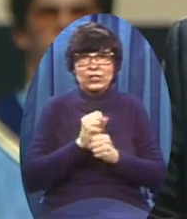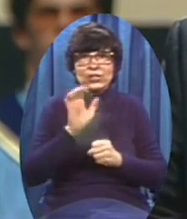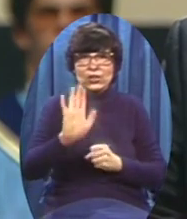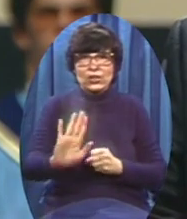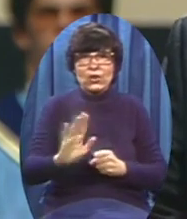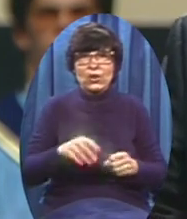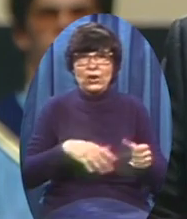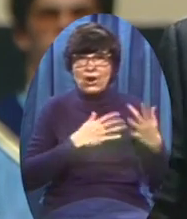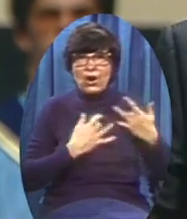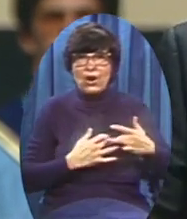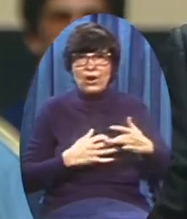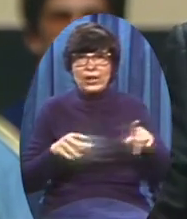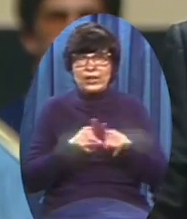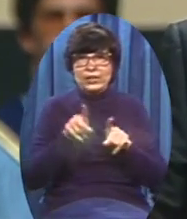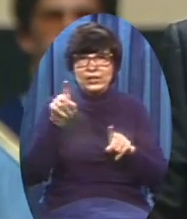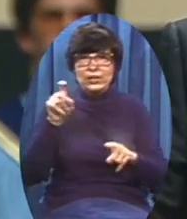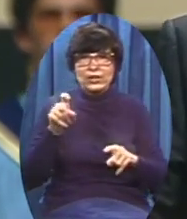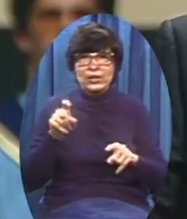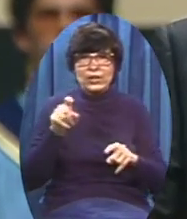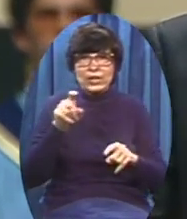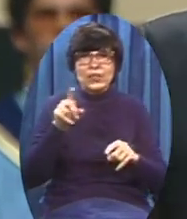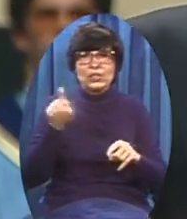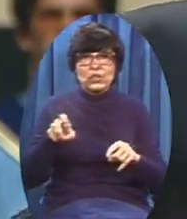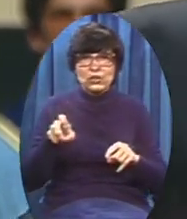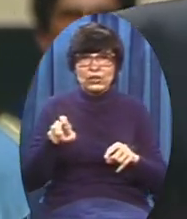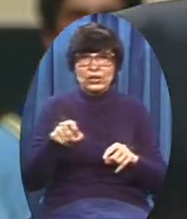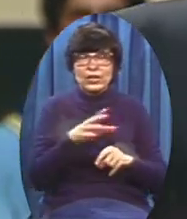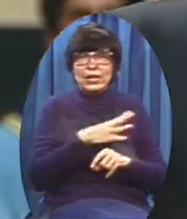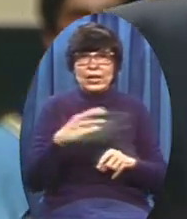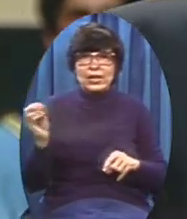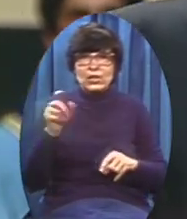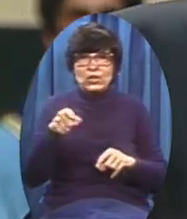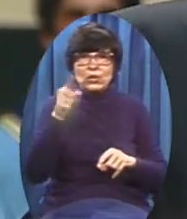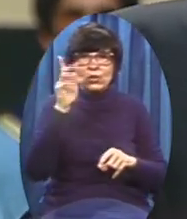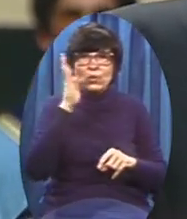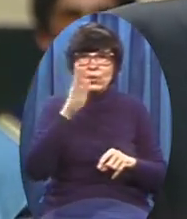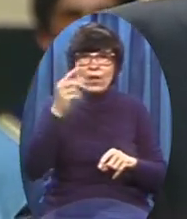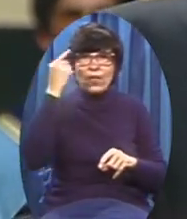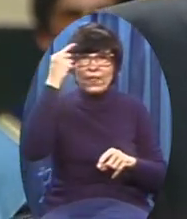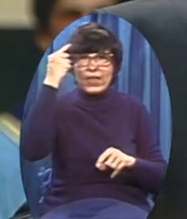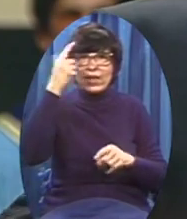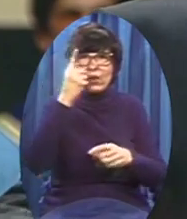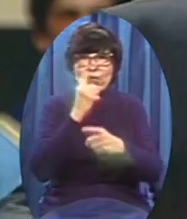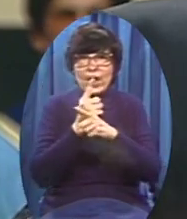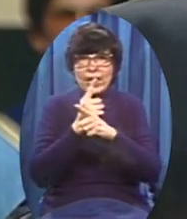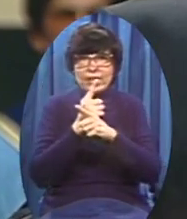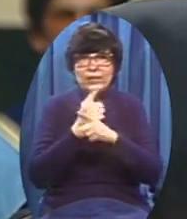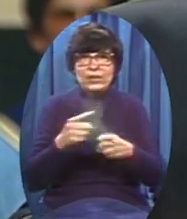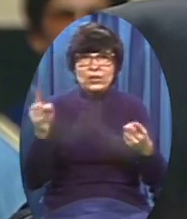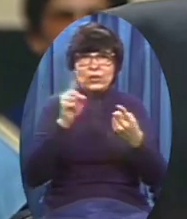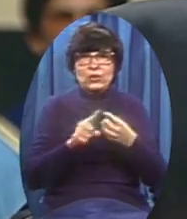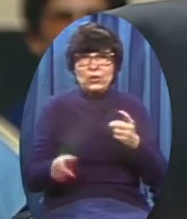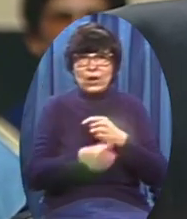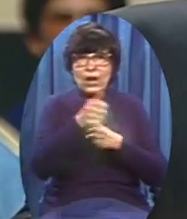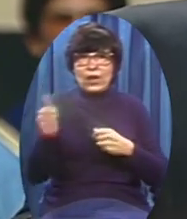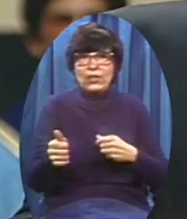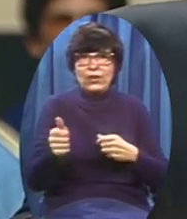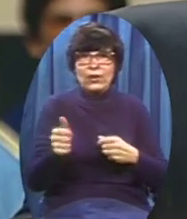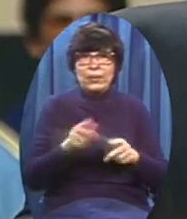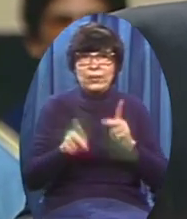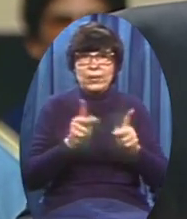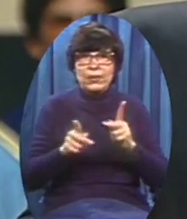right toward other religions. You'll think right toward other races. And you'll think right toward your